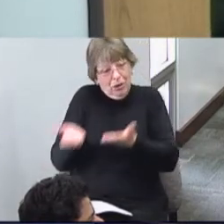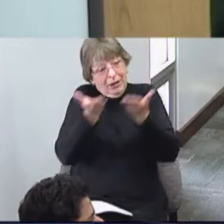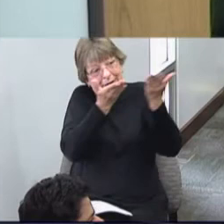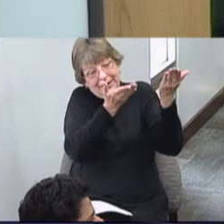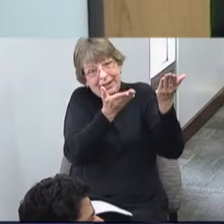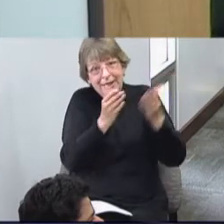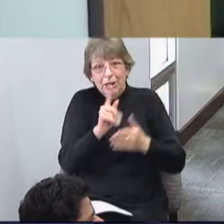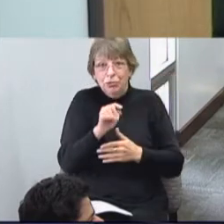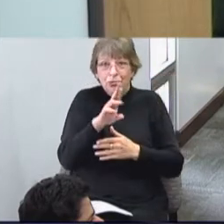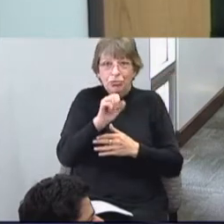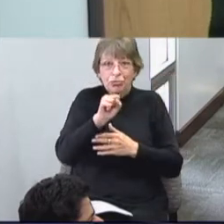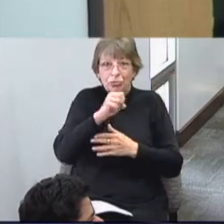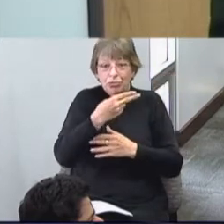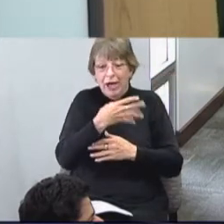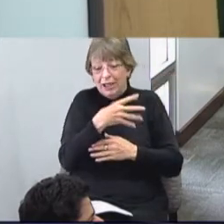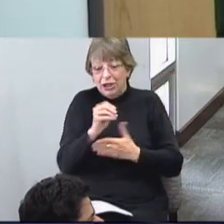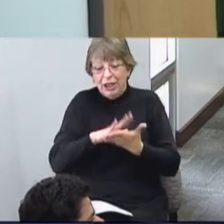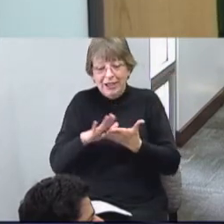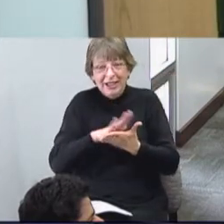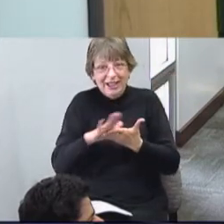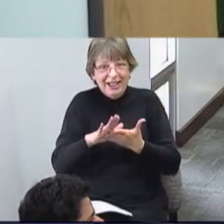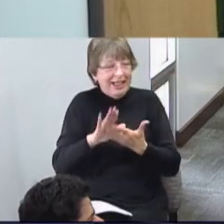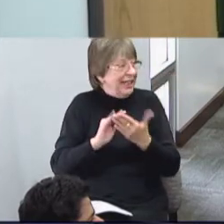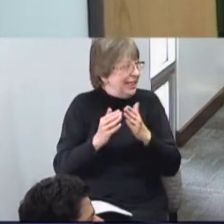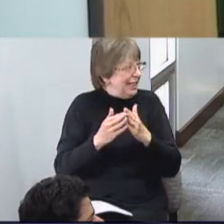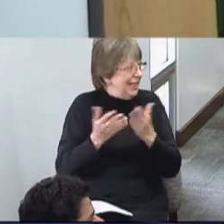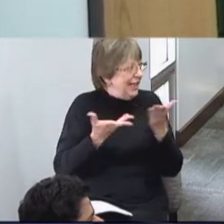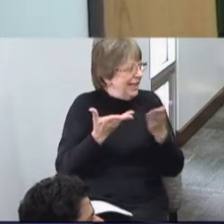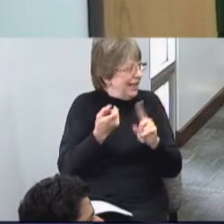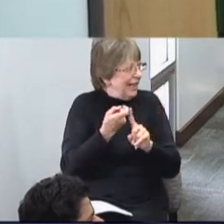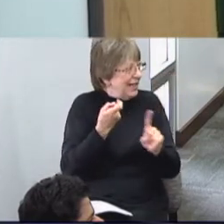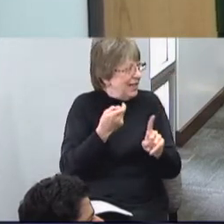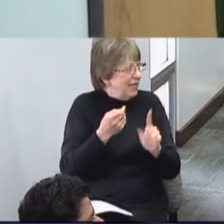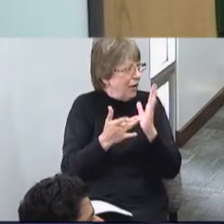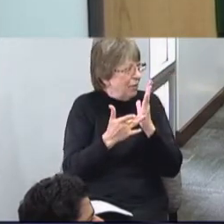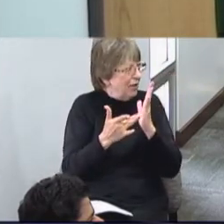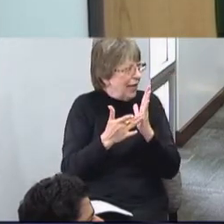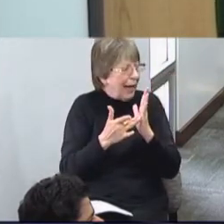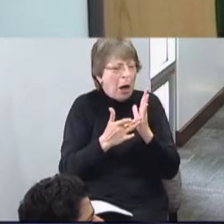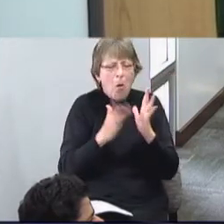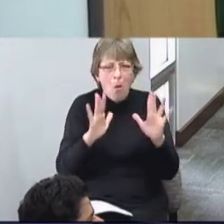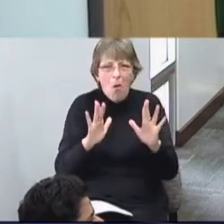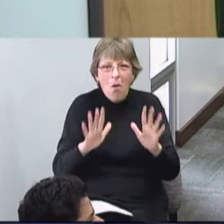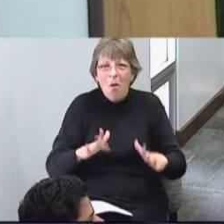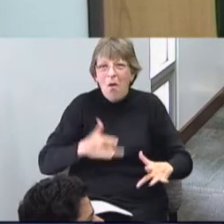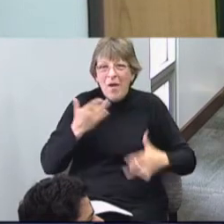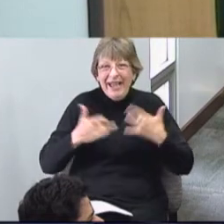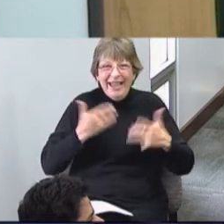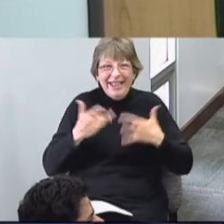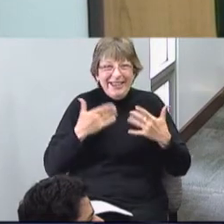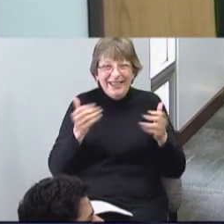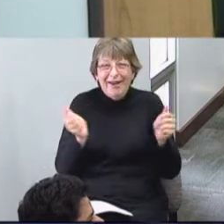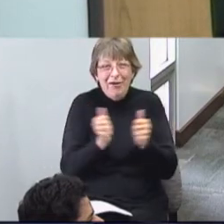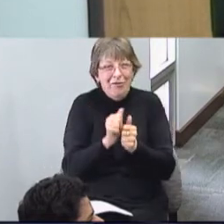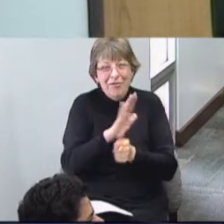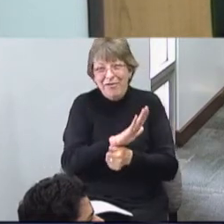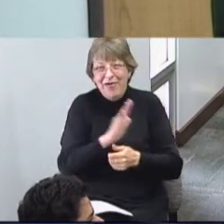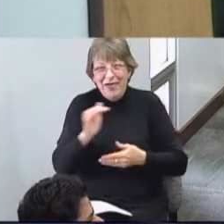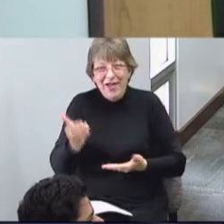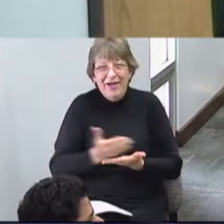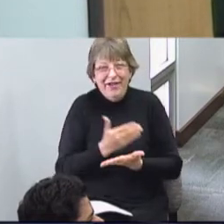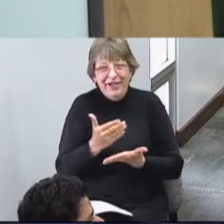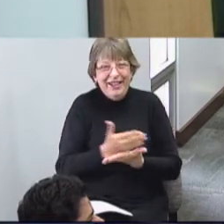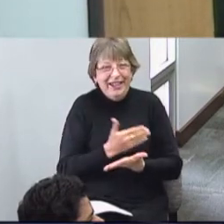up. This is from Tech. They were very thrilled with the collection they had there. Like I